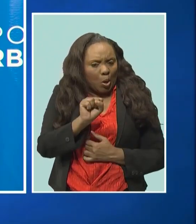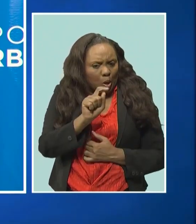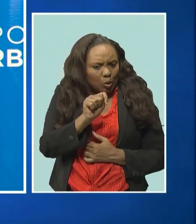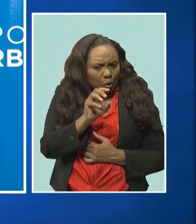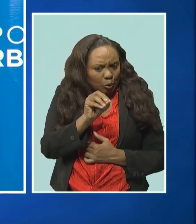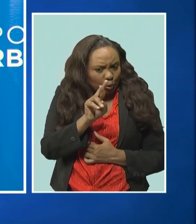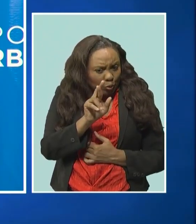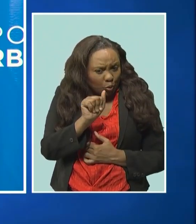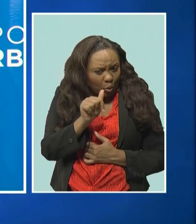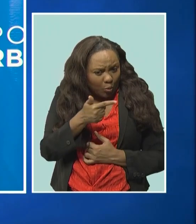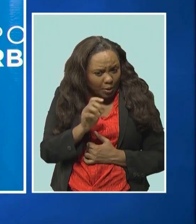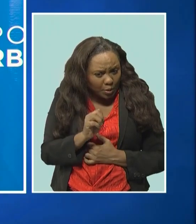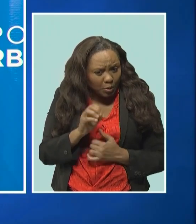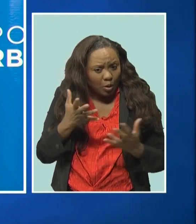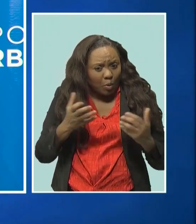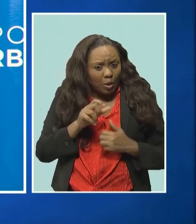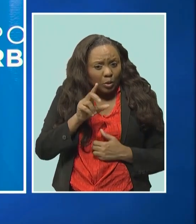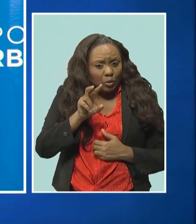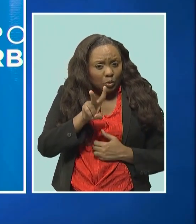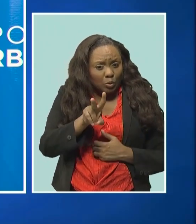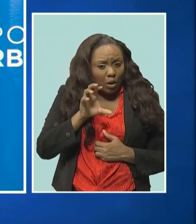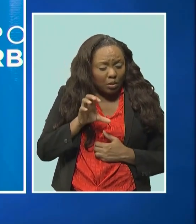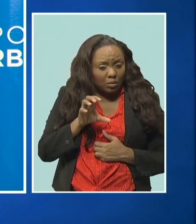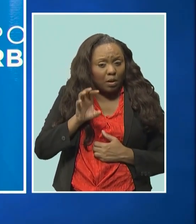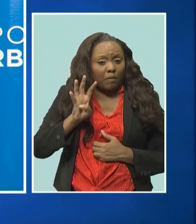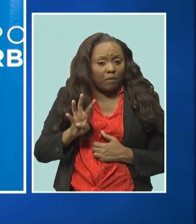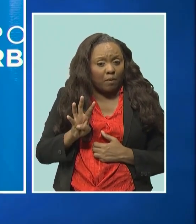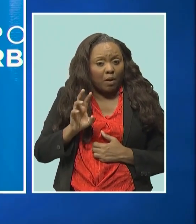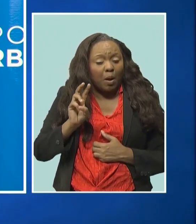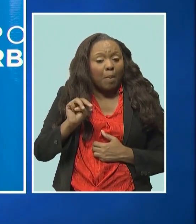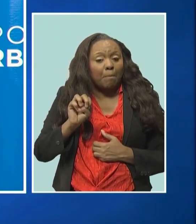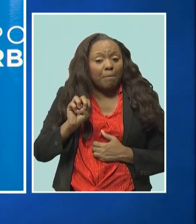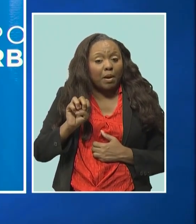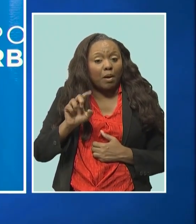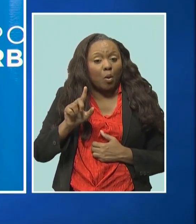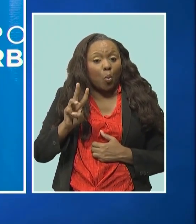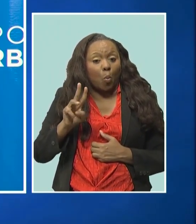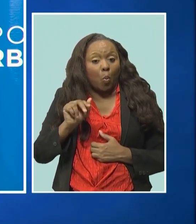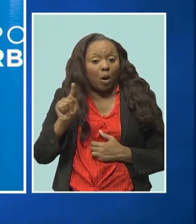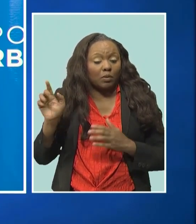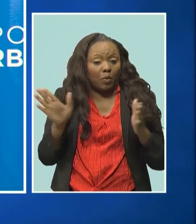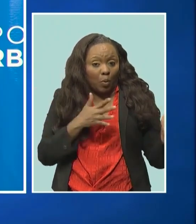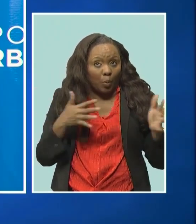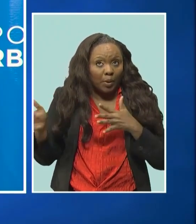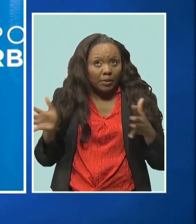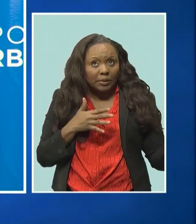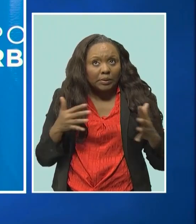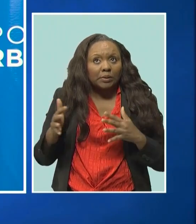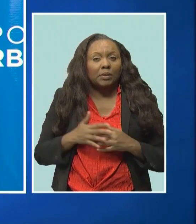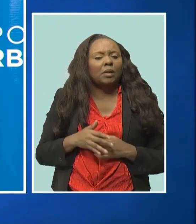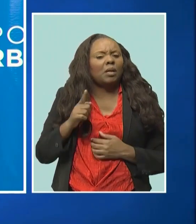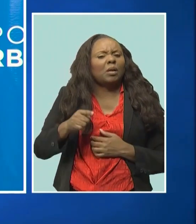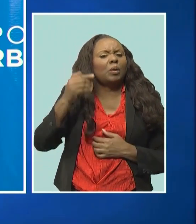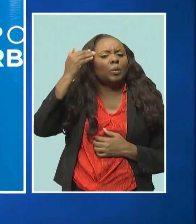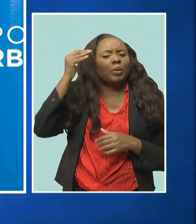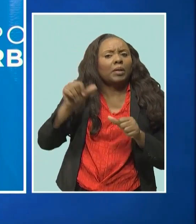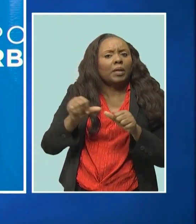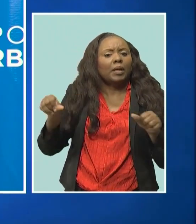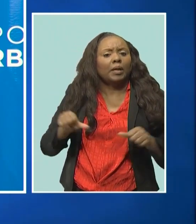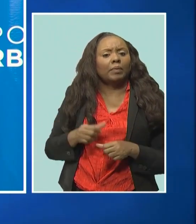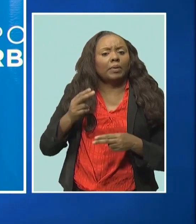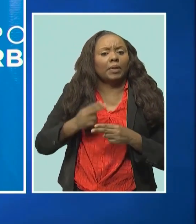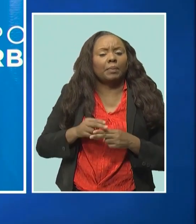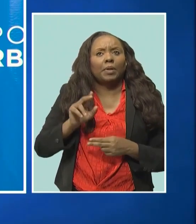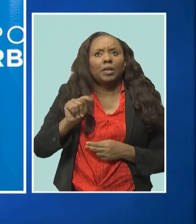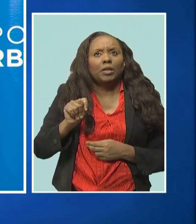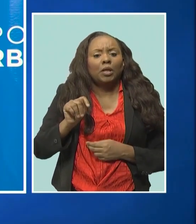2030, we needed to have 204 megawatts of wind. Many of you are familiar with the Trent's facility, which I will open officially a